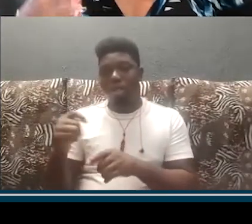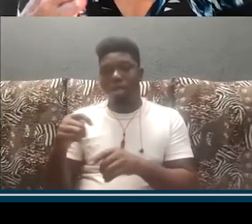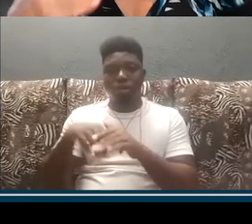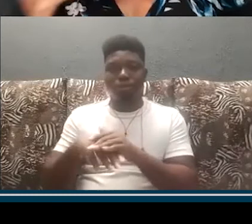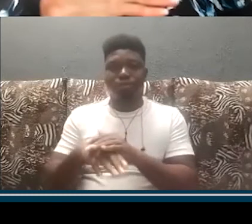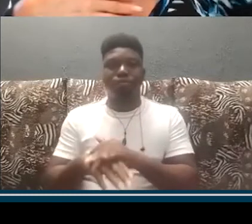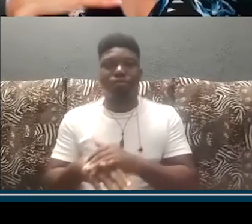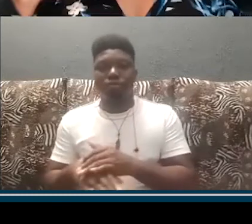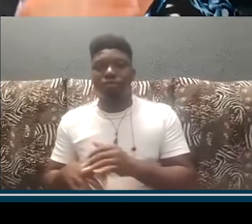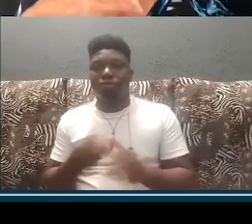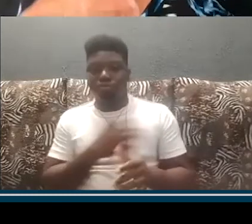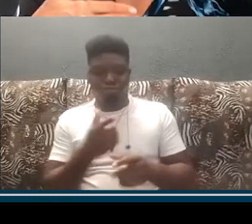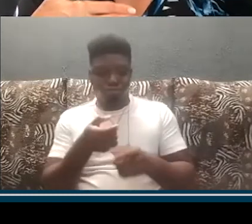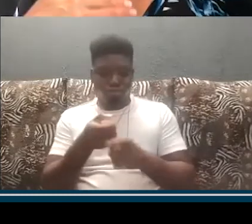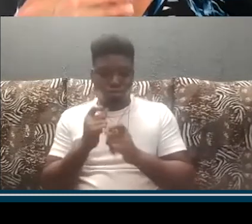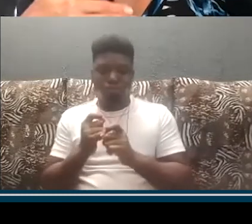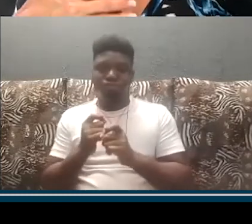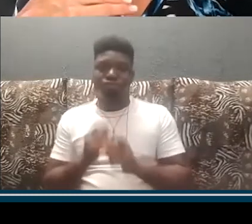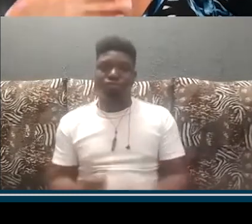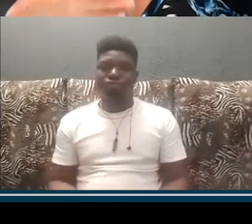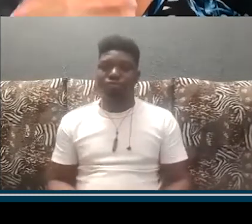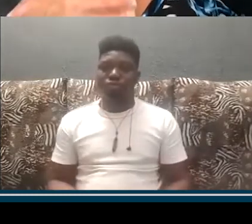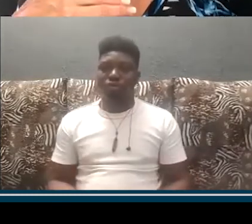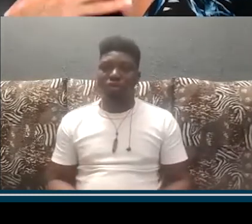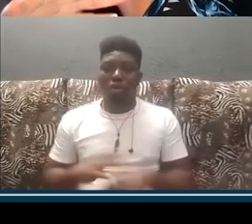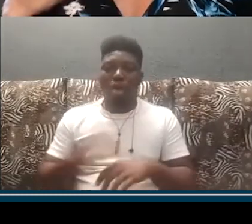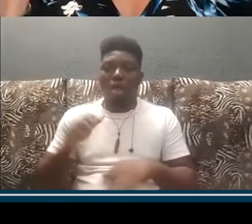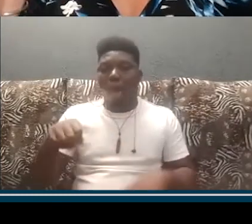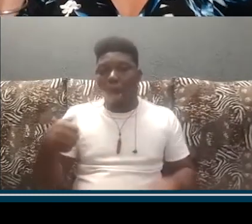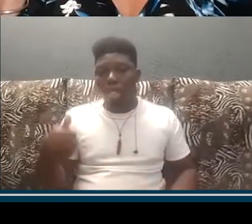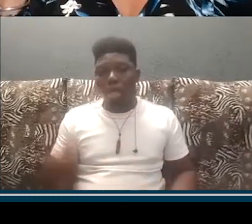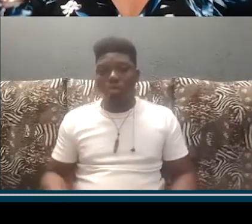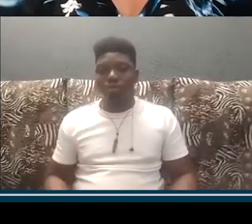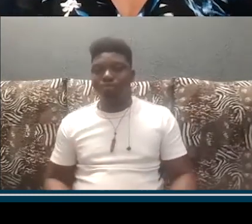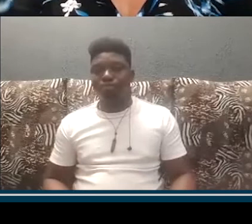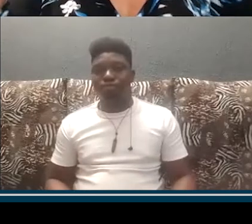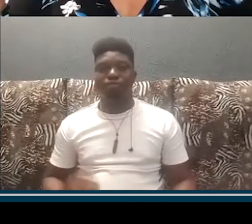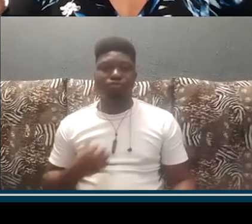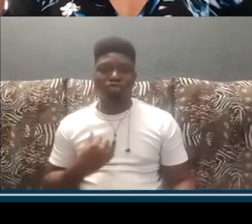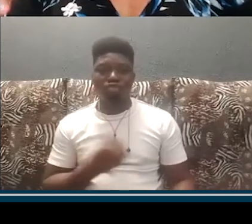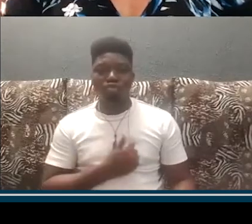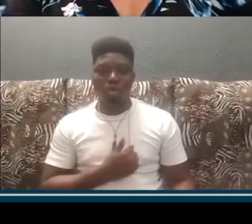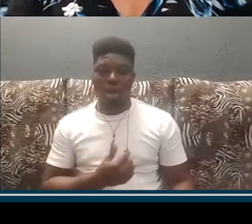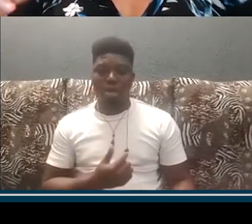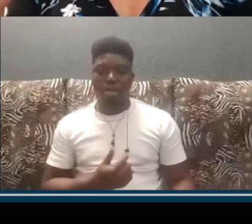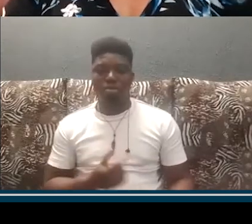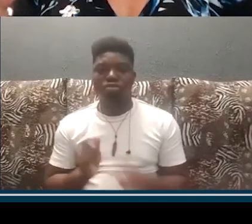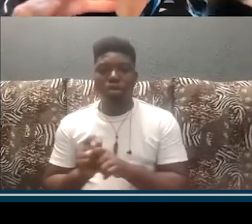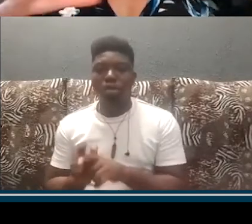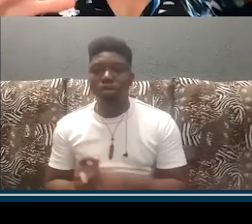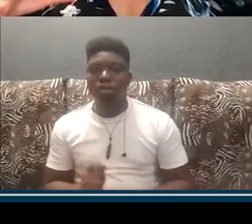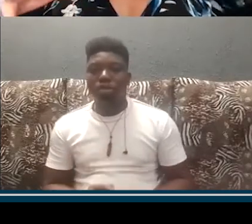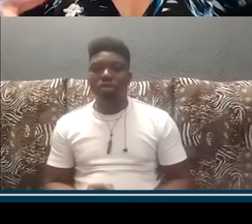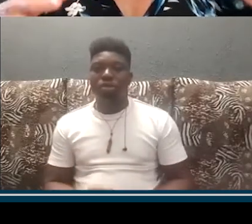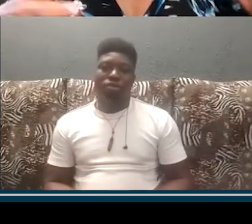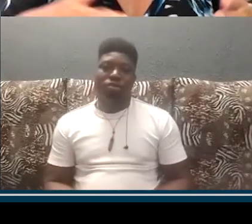off and the ramp was on the other corner. So we were like, okay, so you think this is accessible, but it's actually